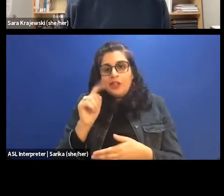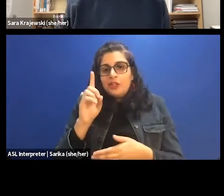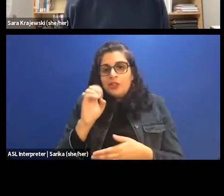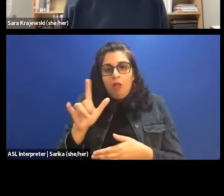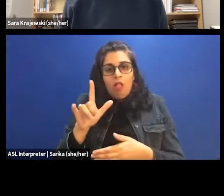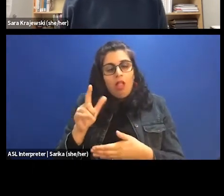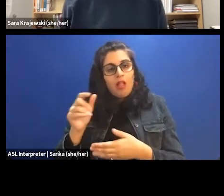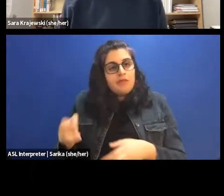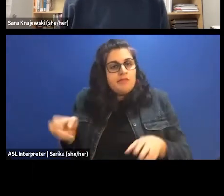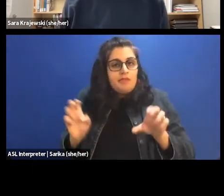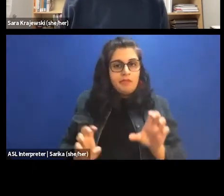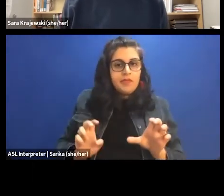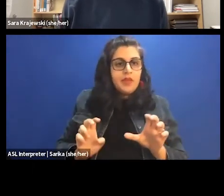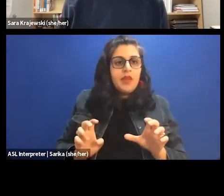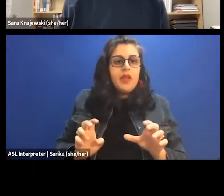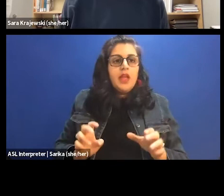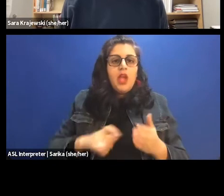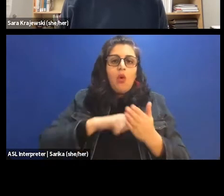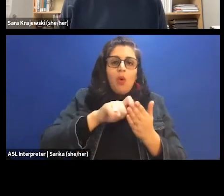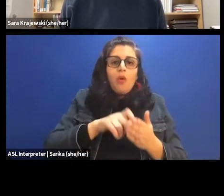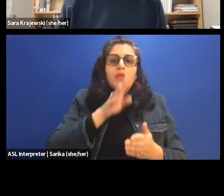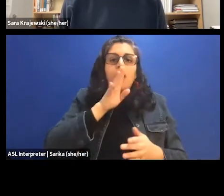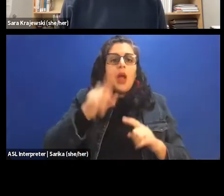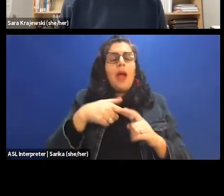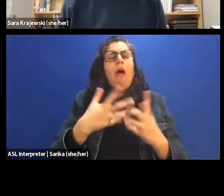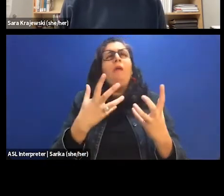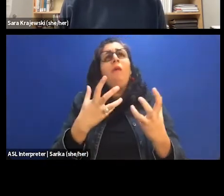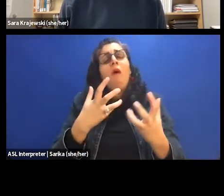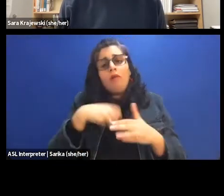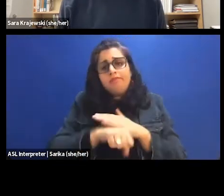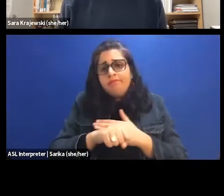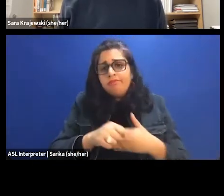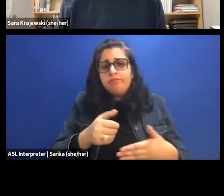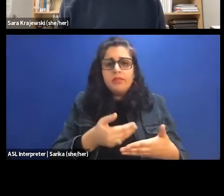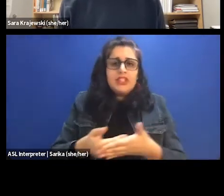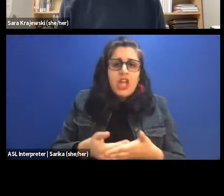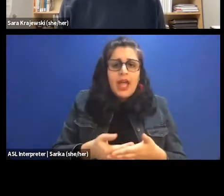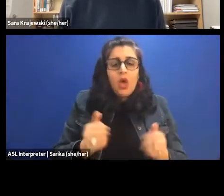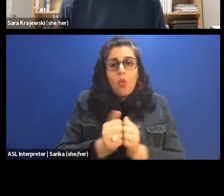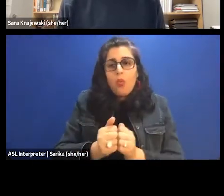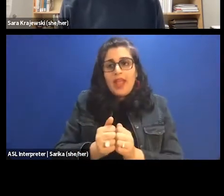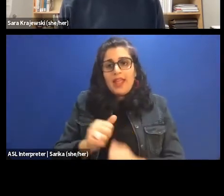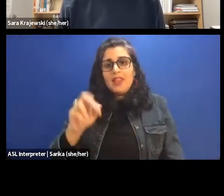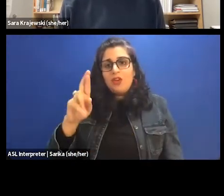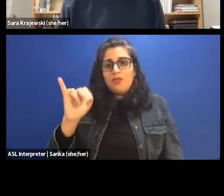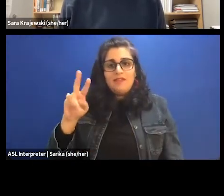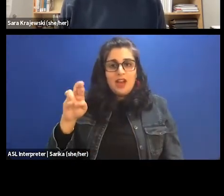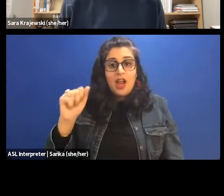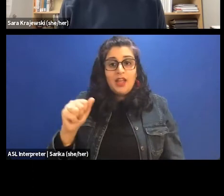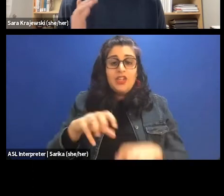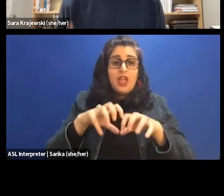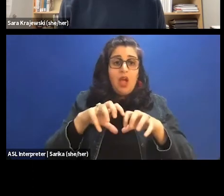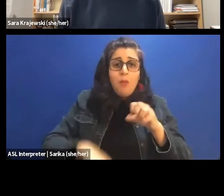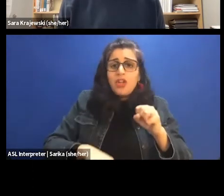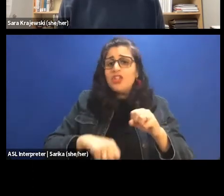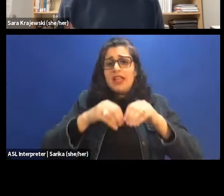Kahlo wrote and spoke about her desire to have a child with Rivera. She had an abortion and miscarriages,